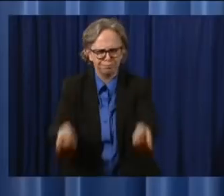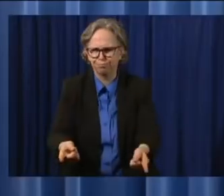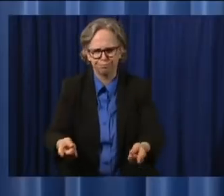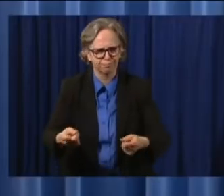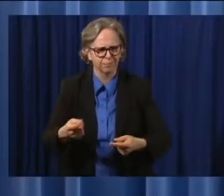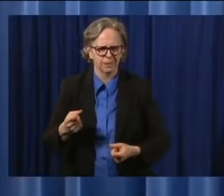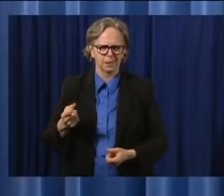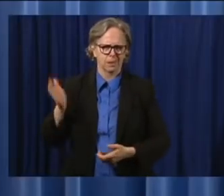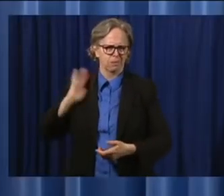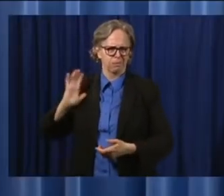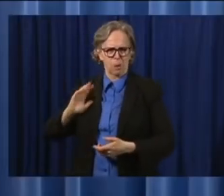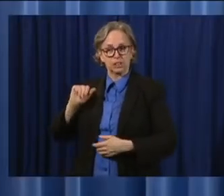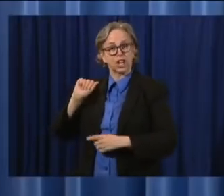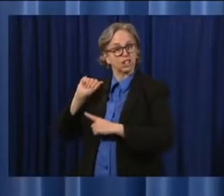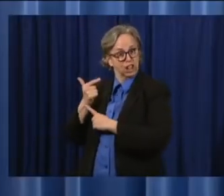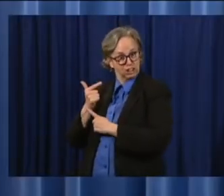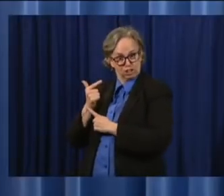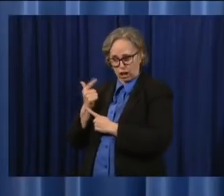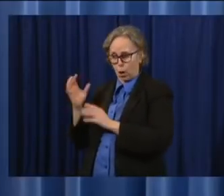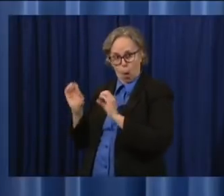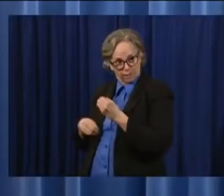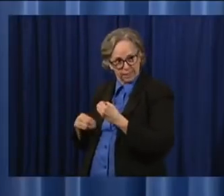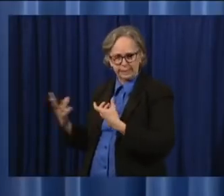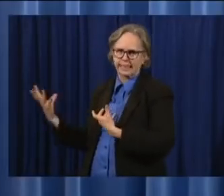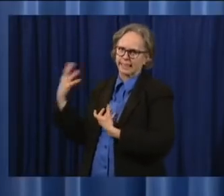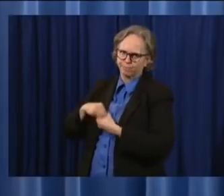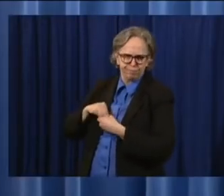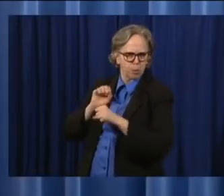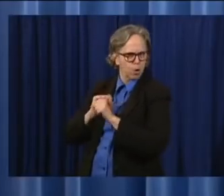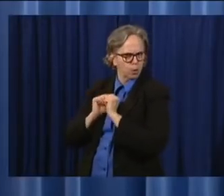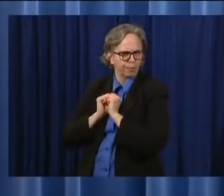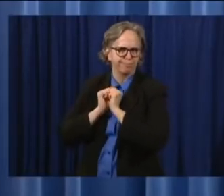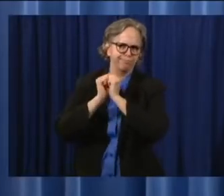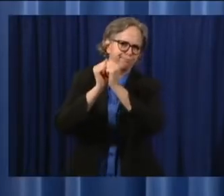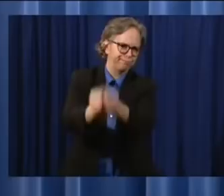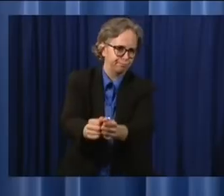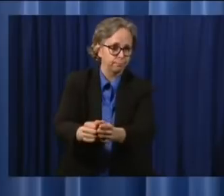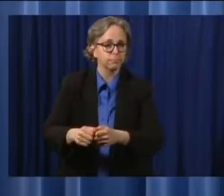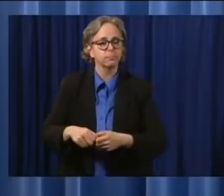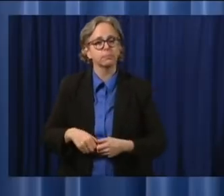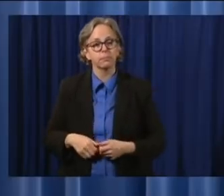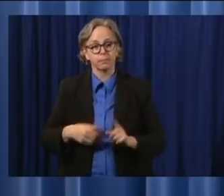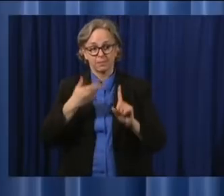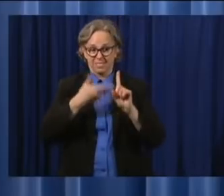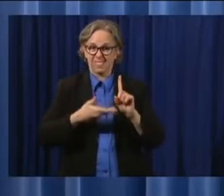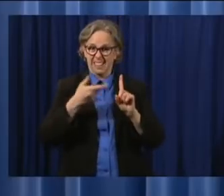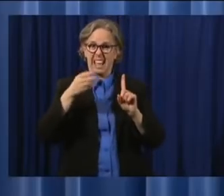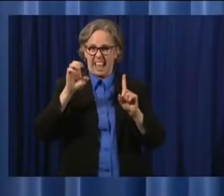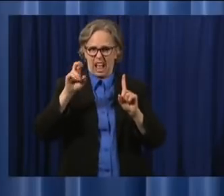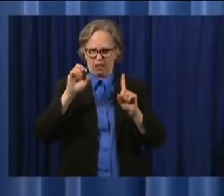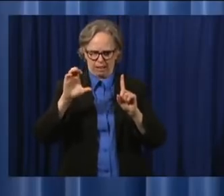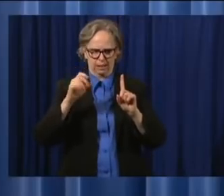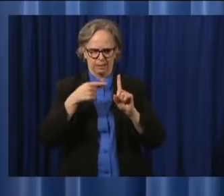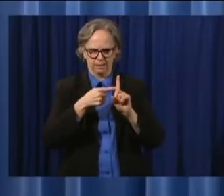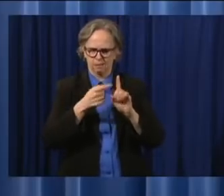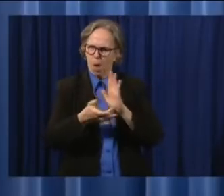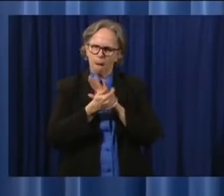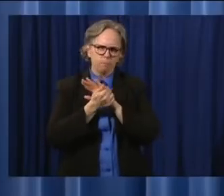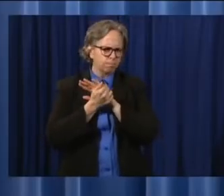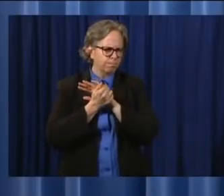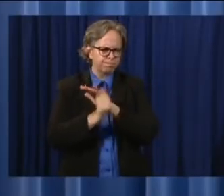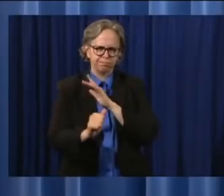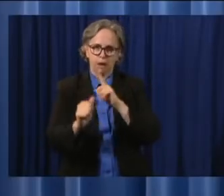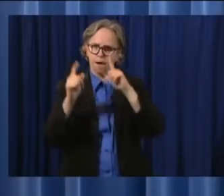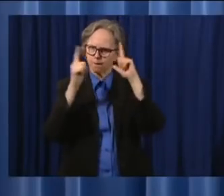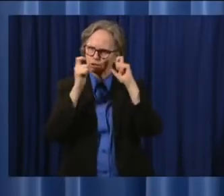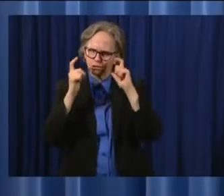and continued to work since I've been governor. He is a very talented photographer, videographer,